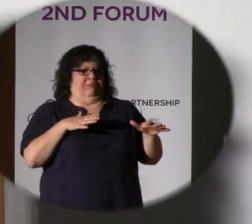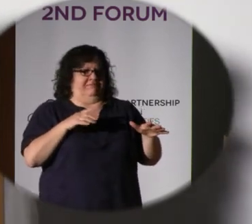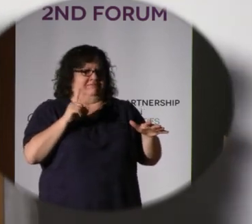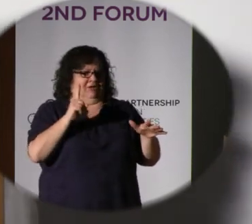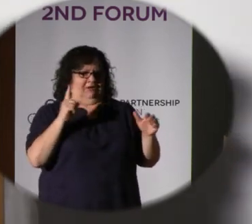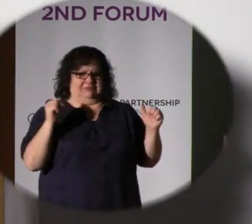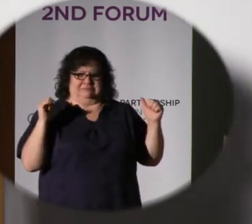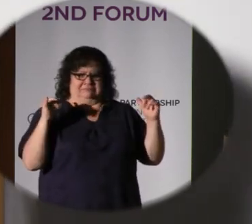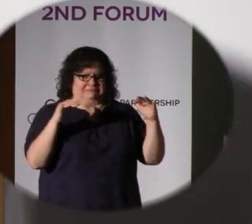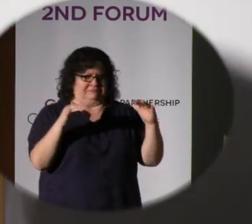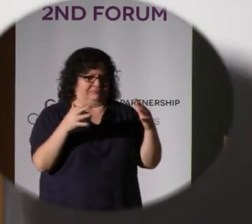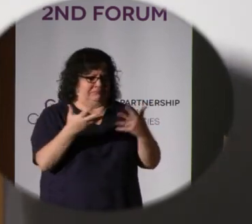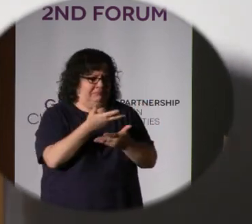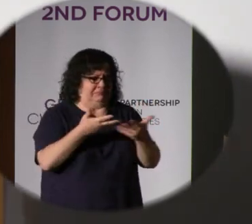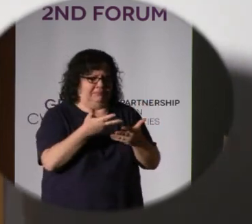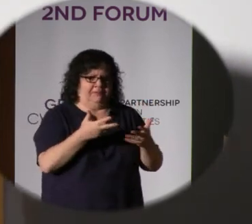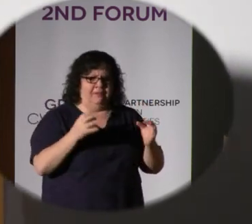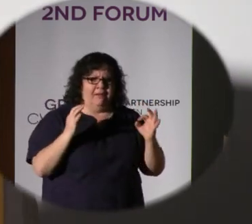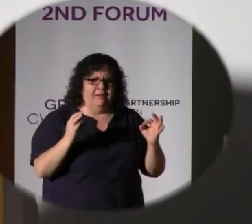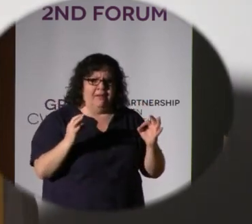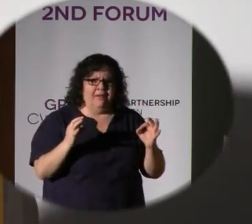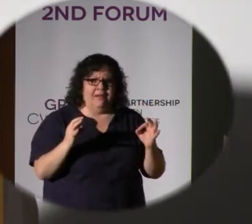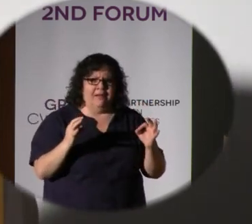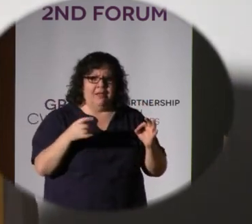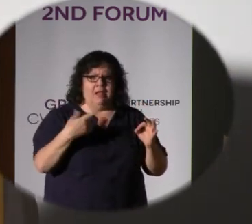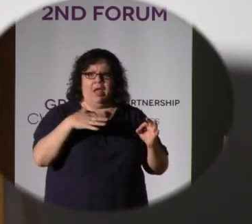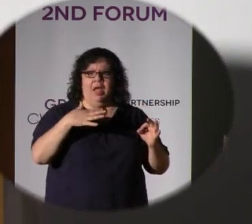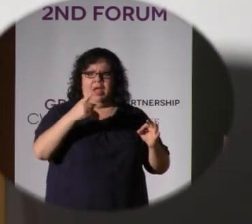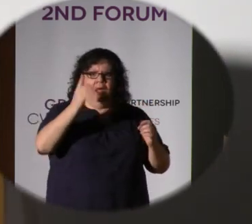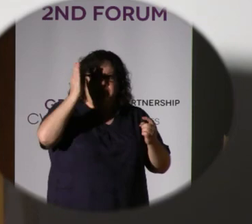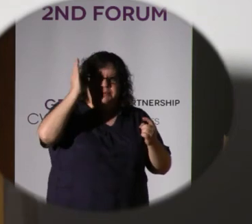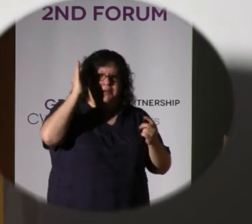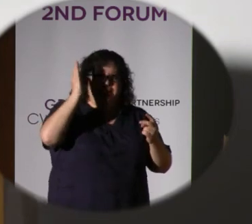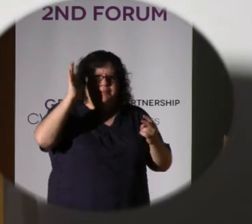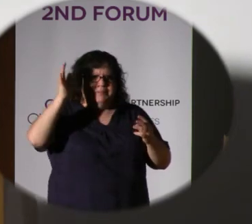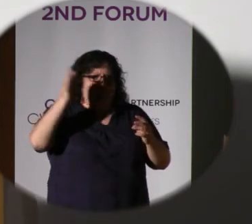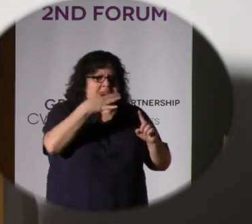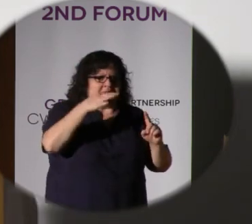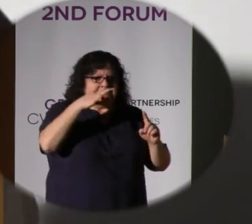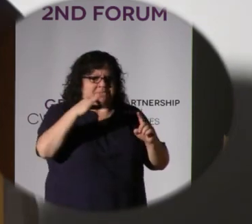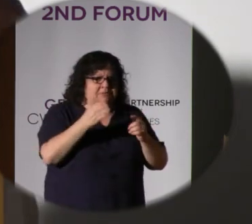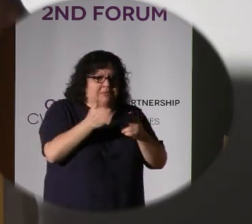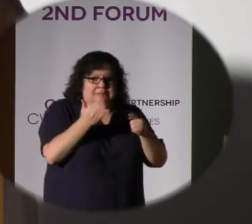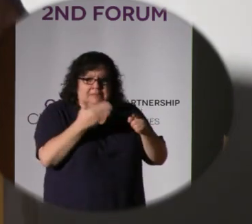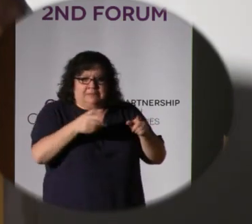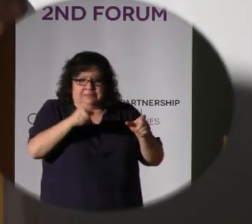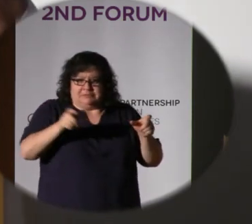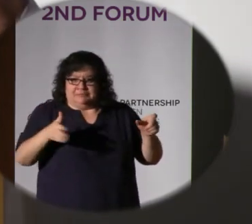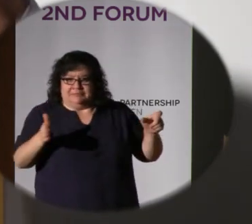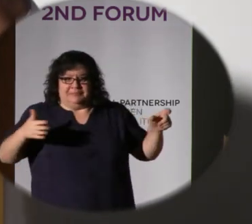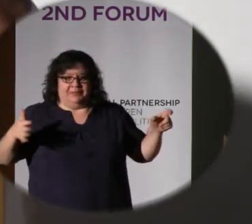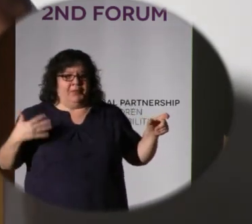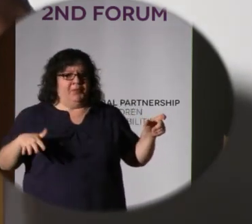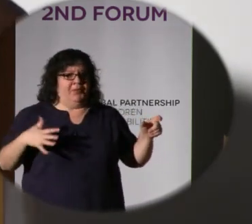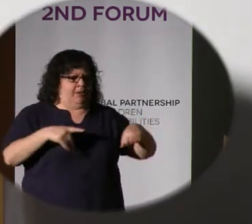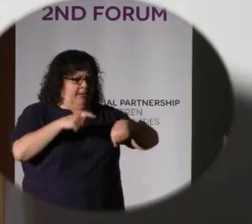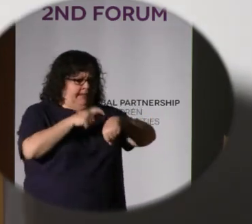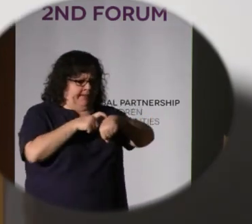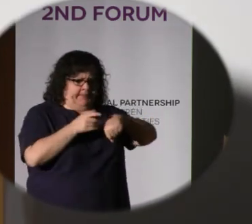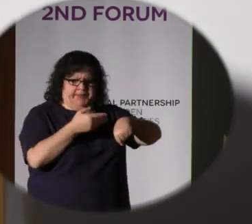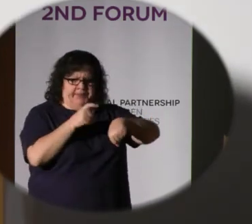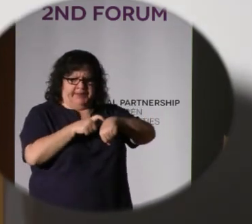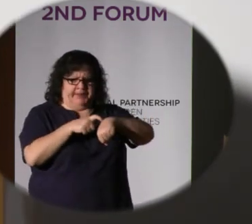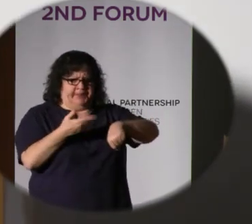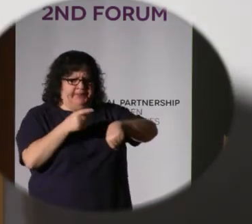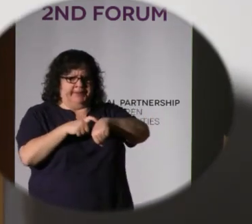was a lot of speakers, a lot of information, and we managed to really get it all in a timely fashion. I think